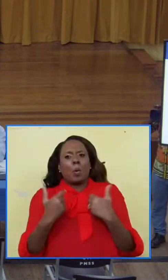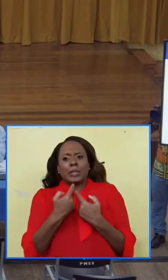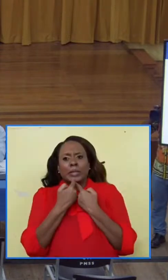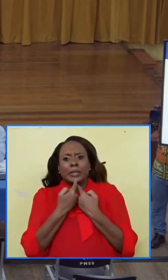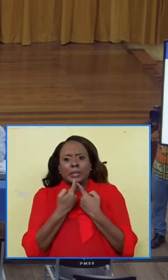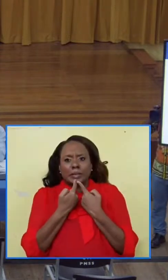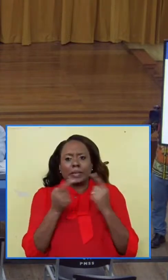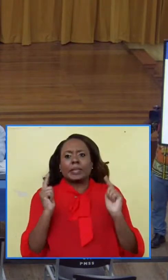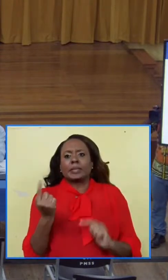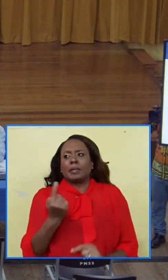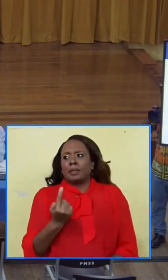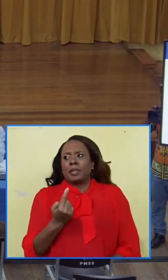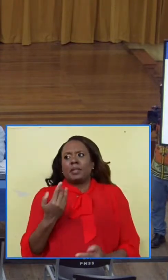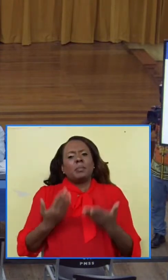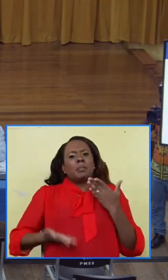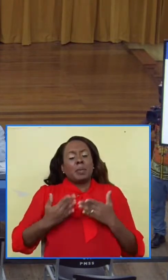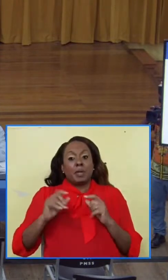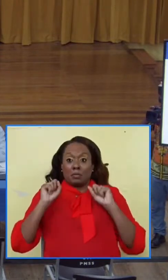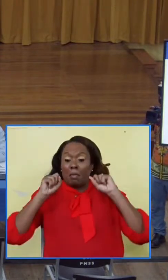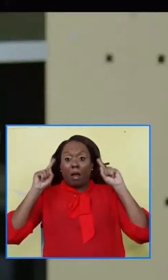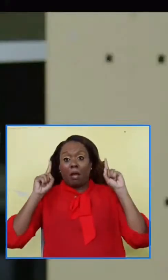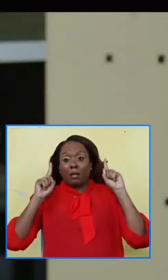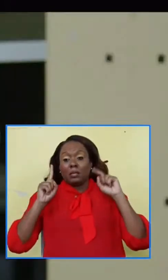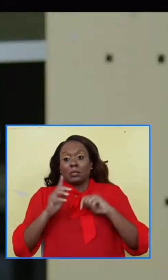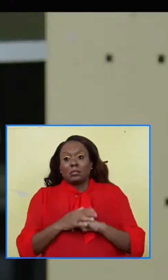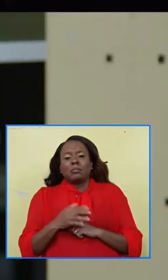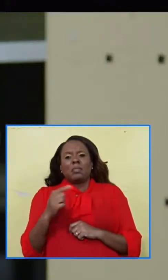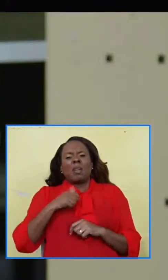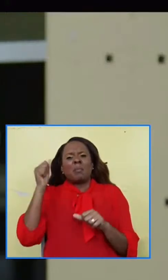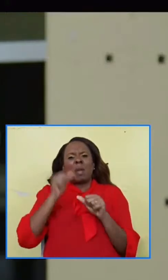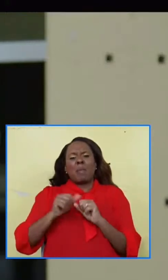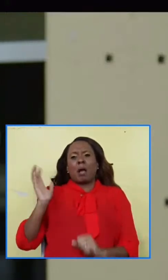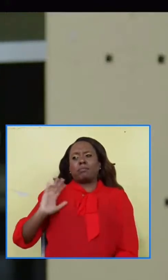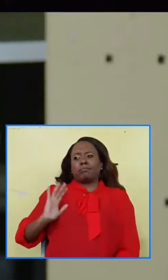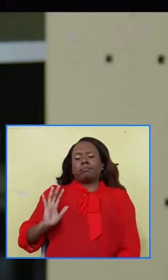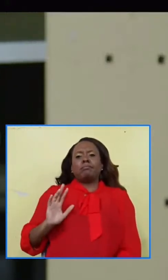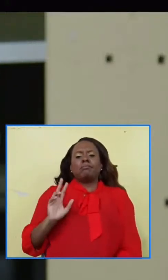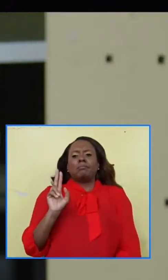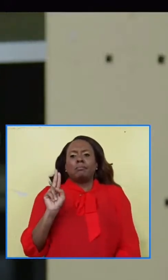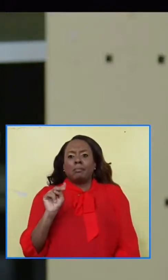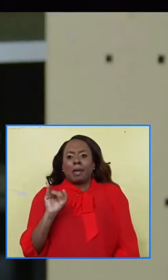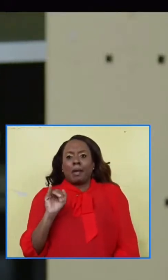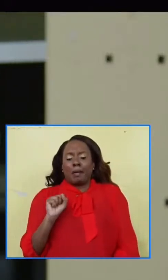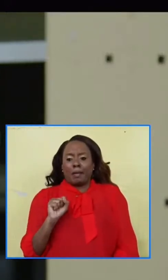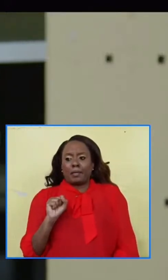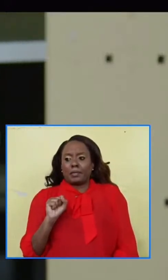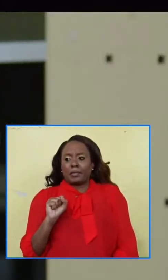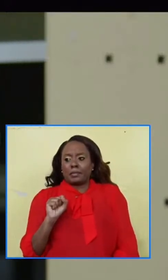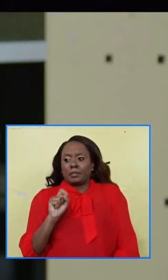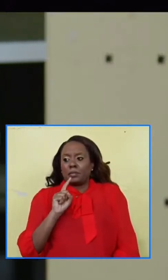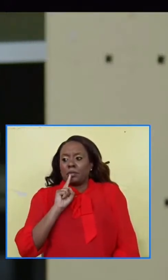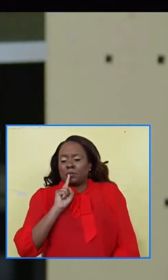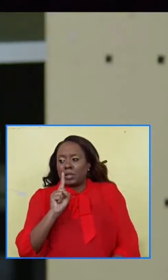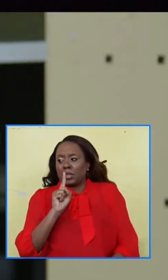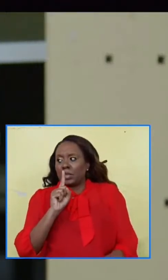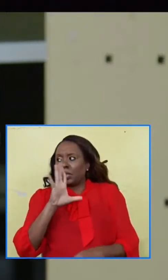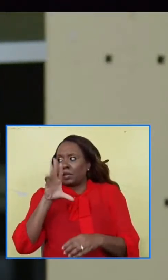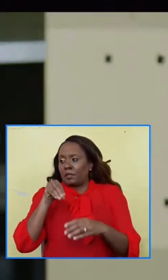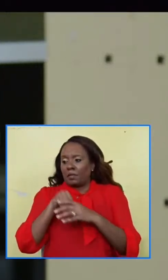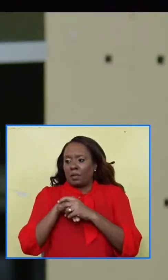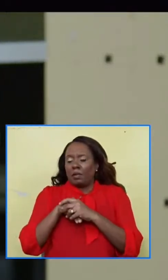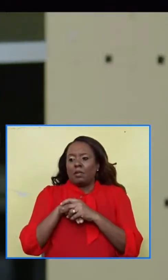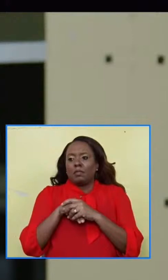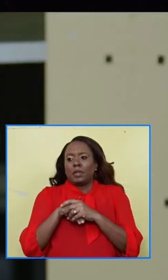You know, if I remember rightly, the NIS was involved in the